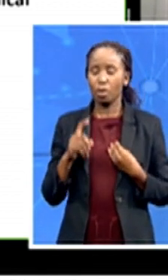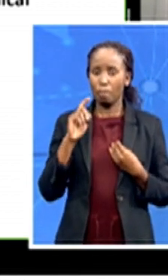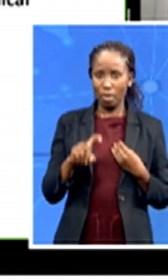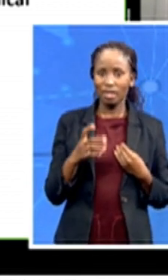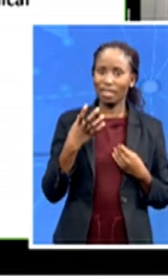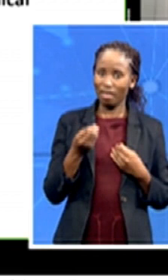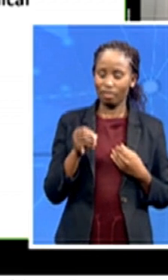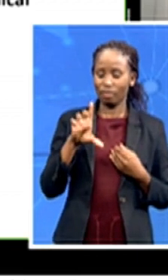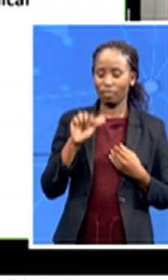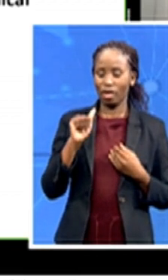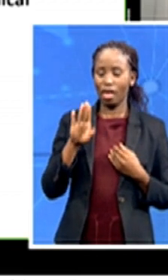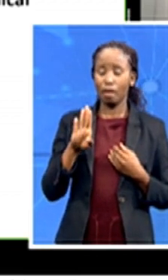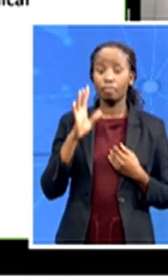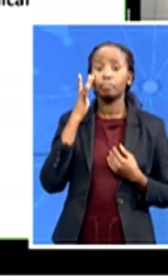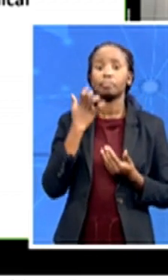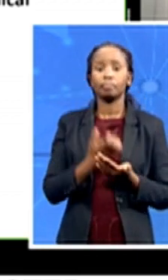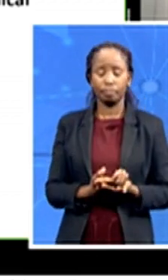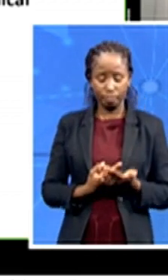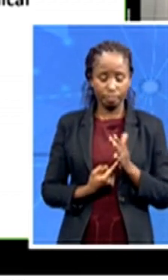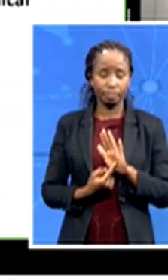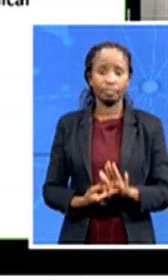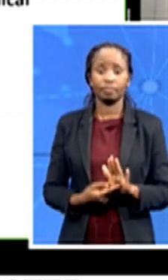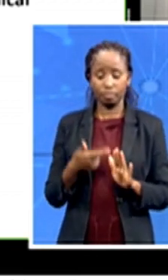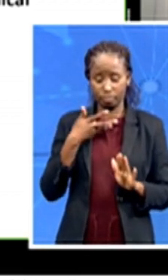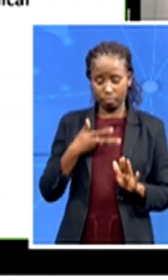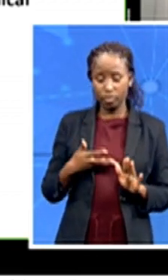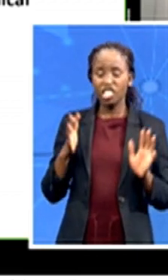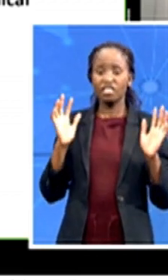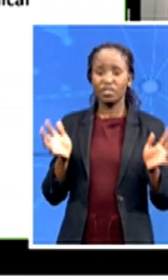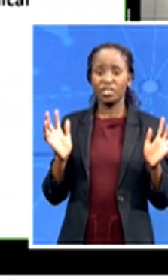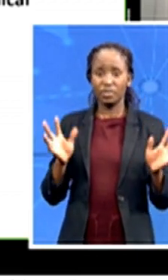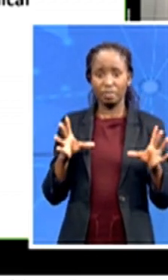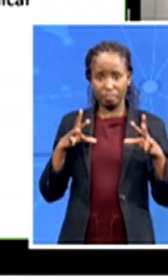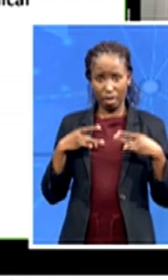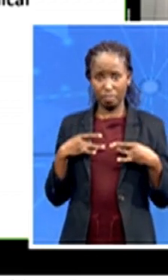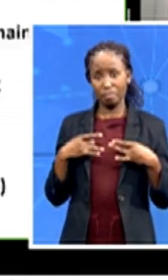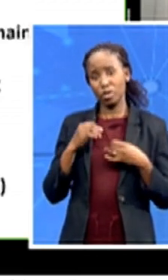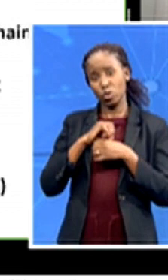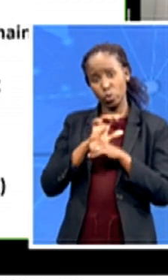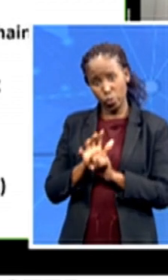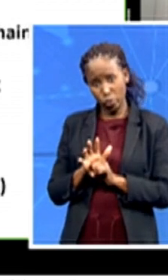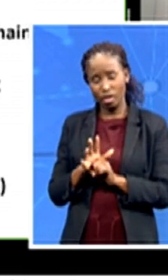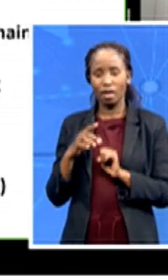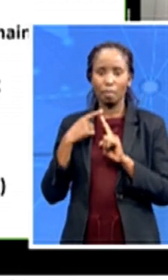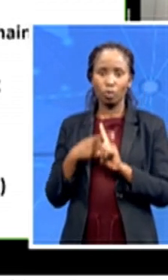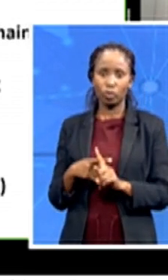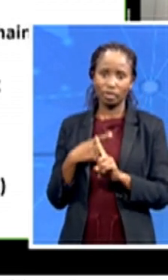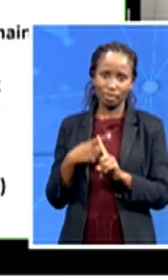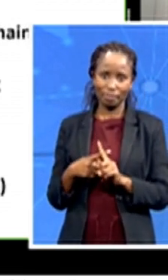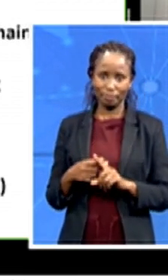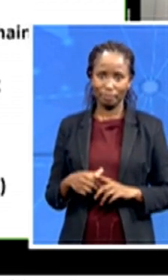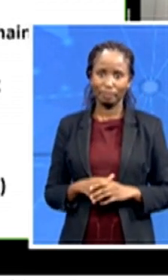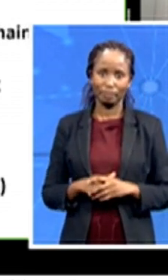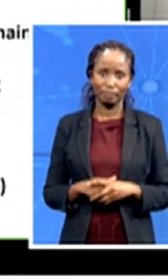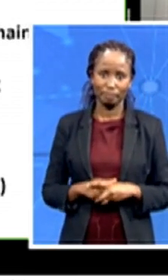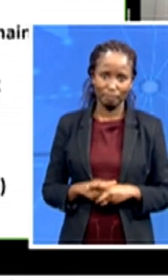person tested positive for COVID-19 and also when the person tested positive. The next one